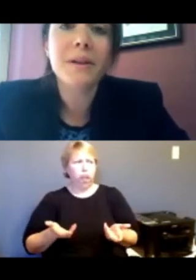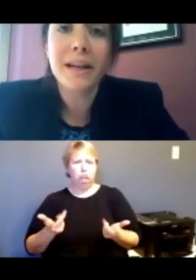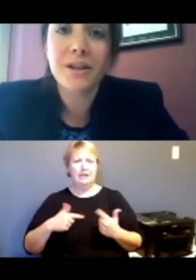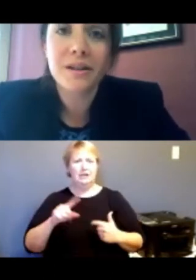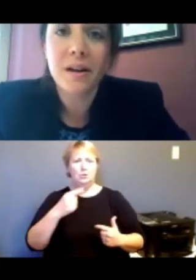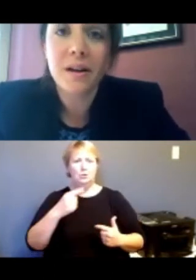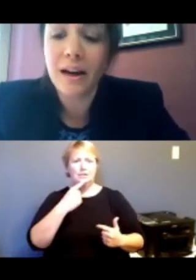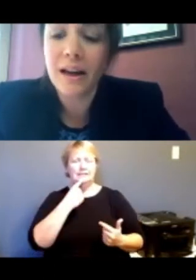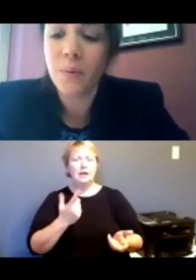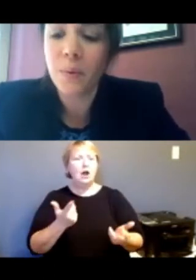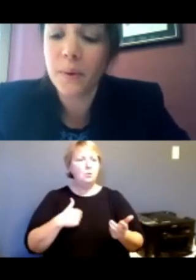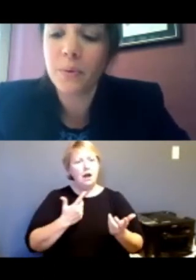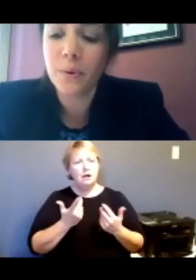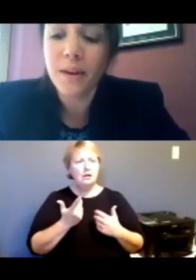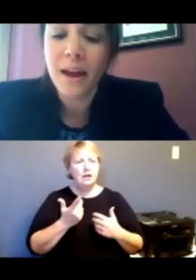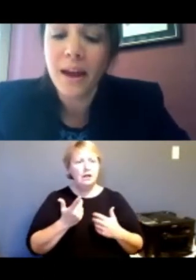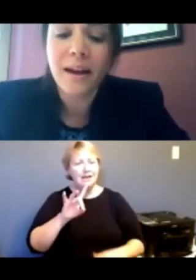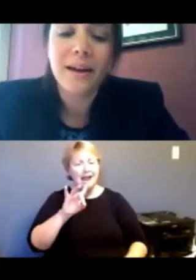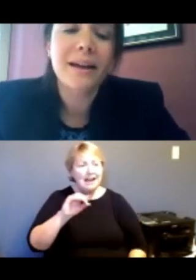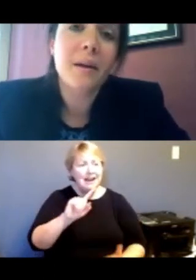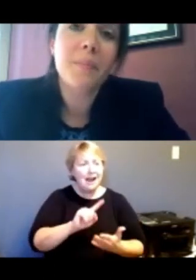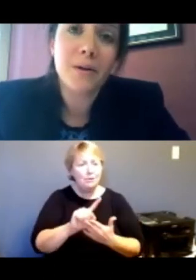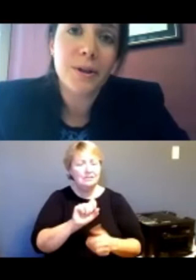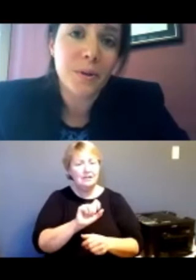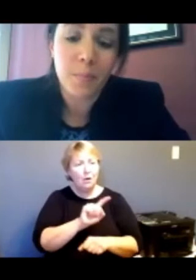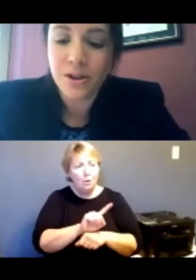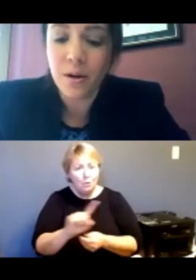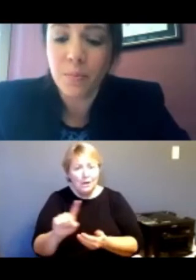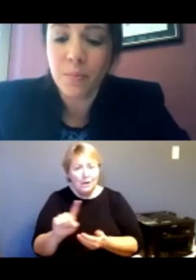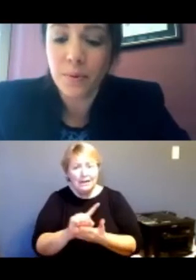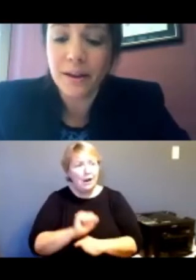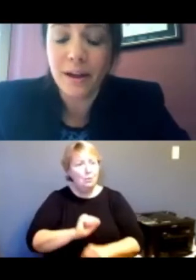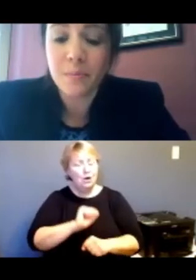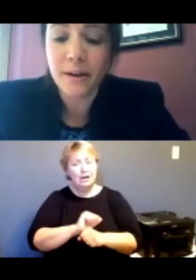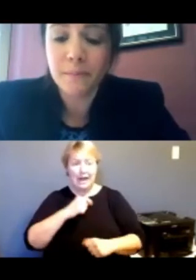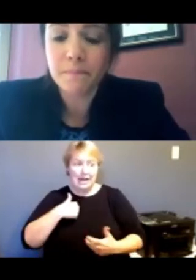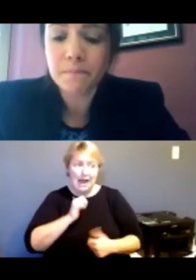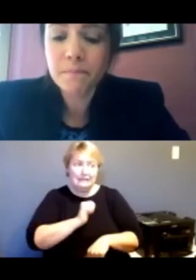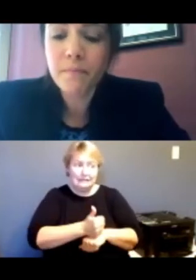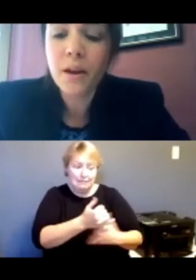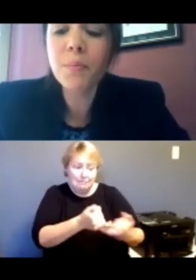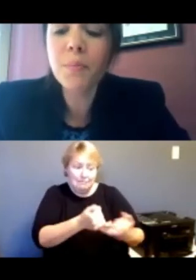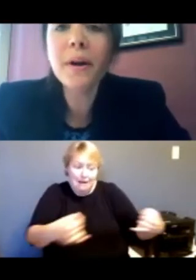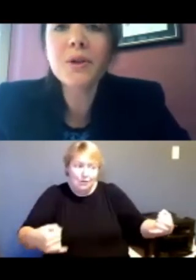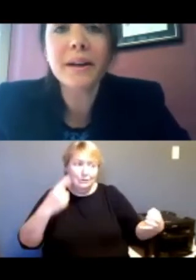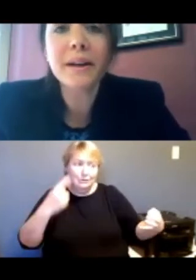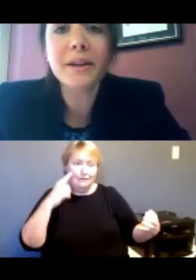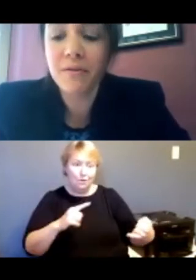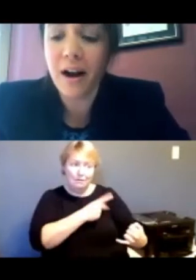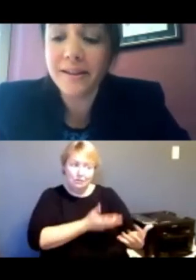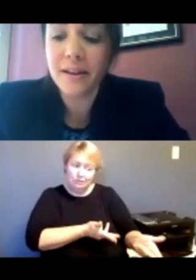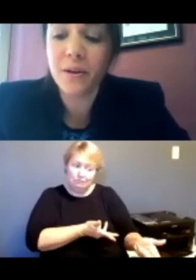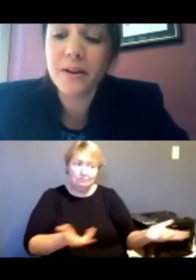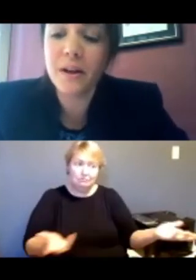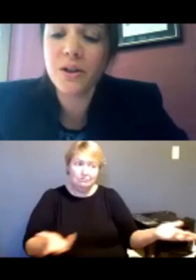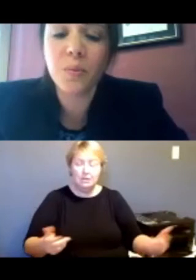there were limitations in an 80-hour work week rule and that he had set boundaries with the patient appropriately in his mind. The program director